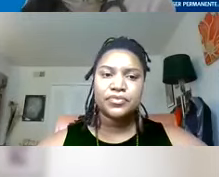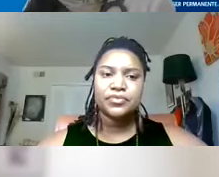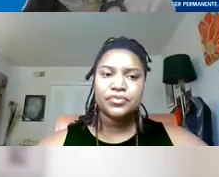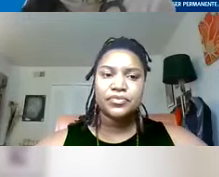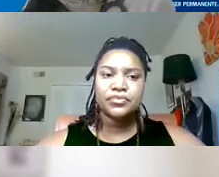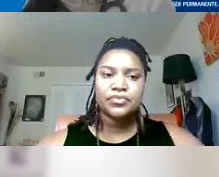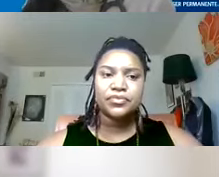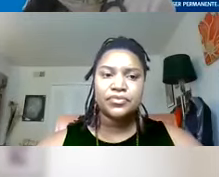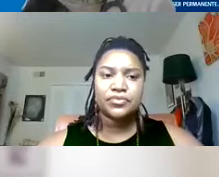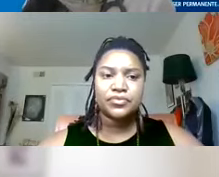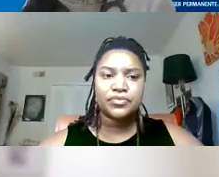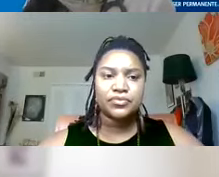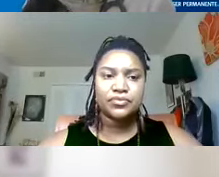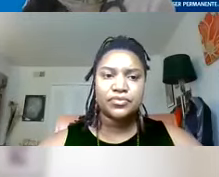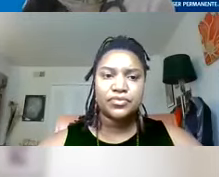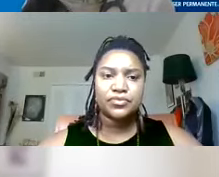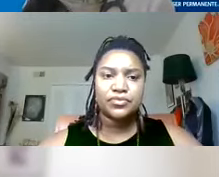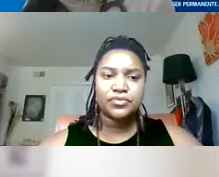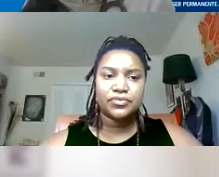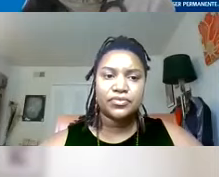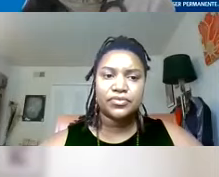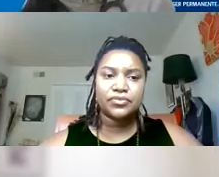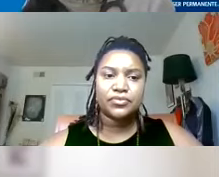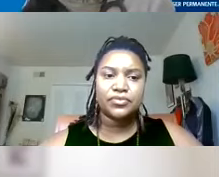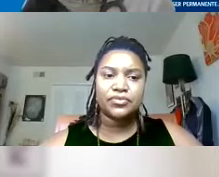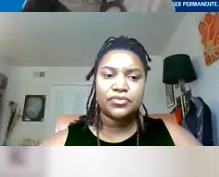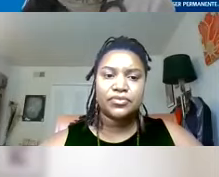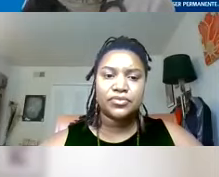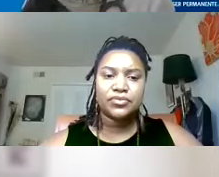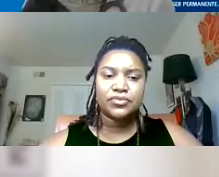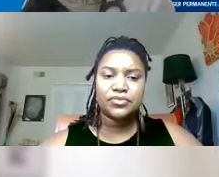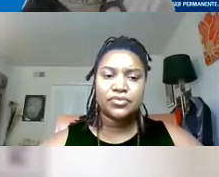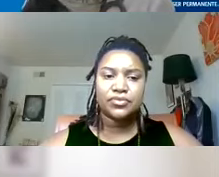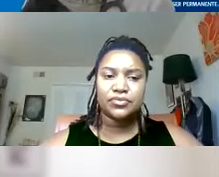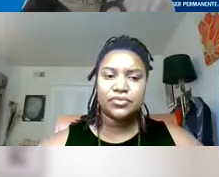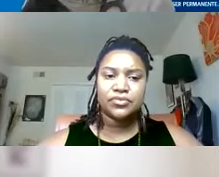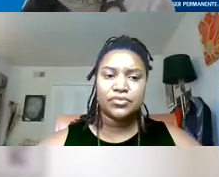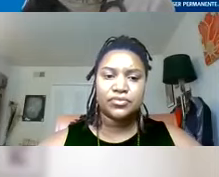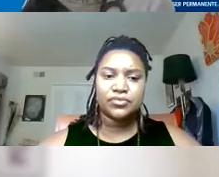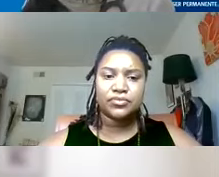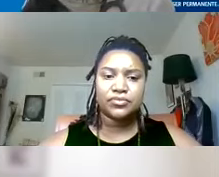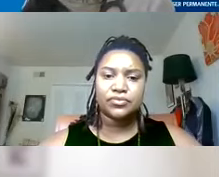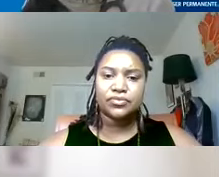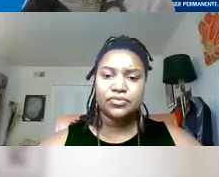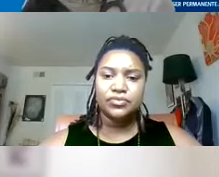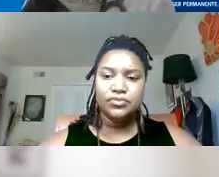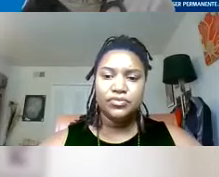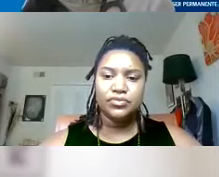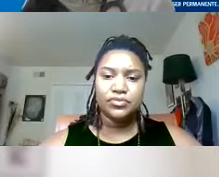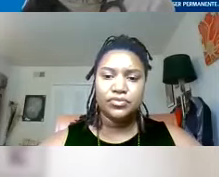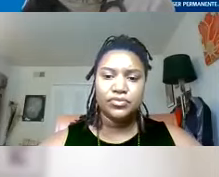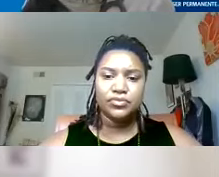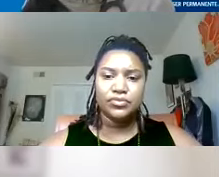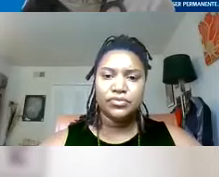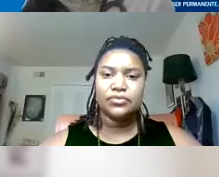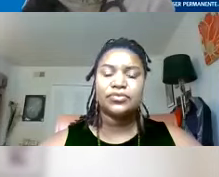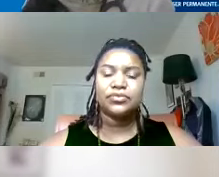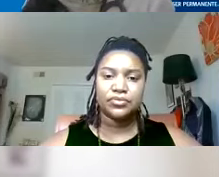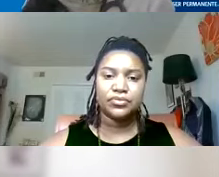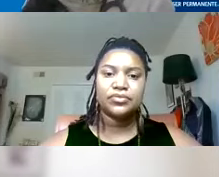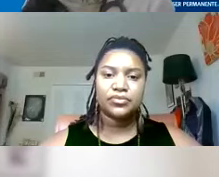to do and think about. But also, I think one of the big things that has changed and is changing